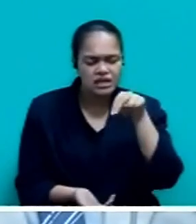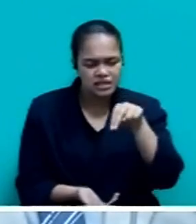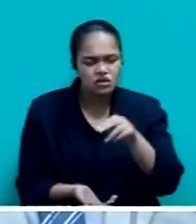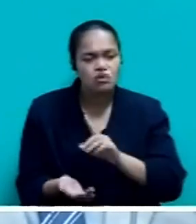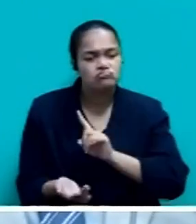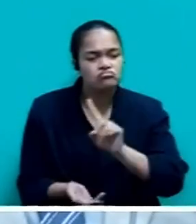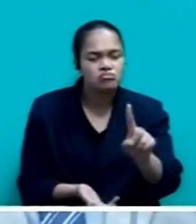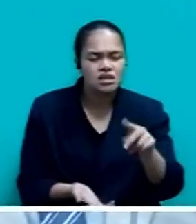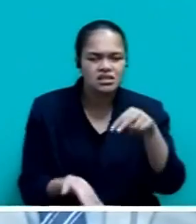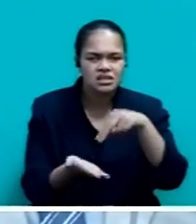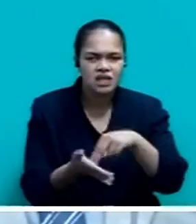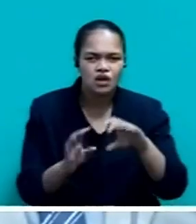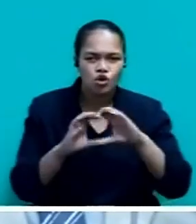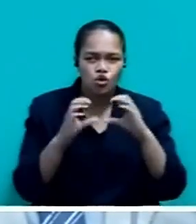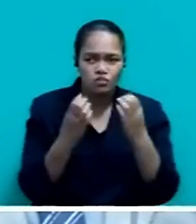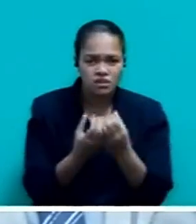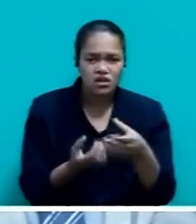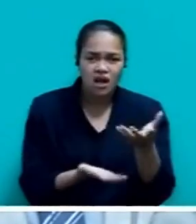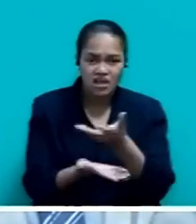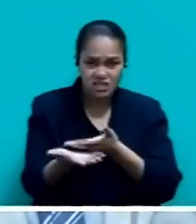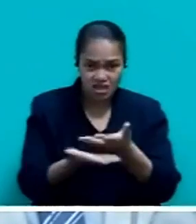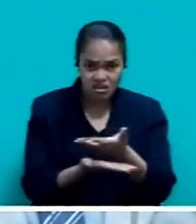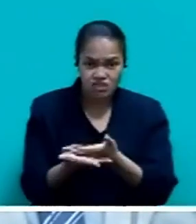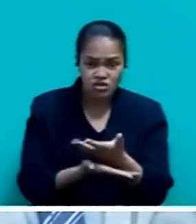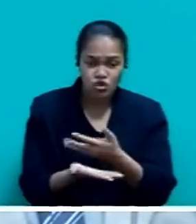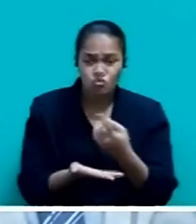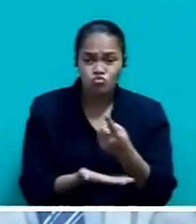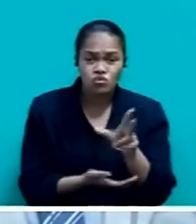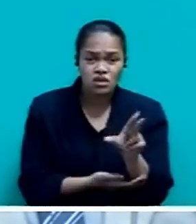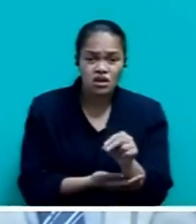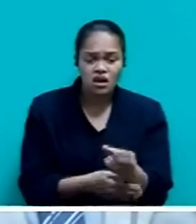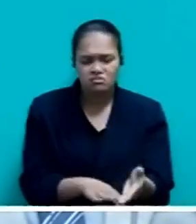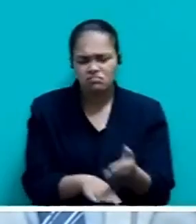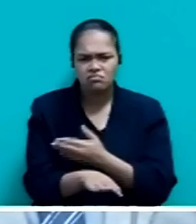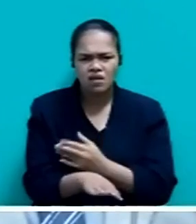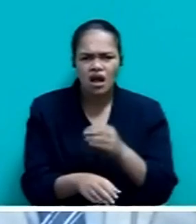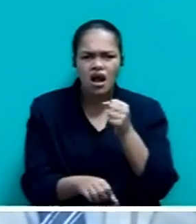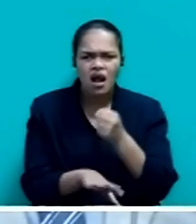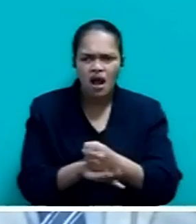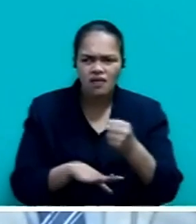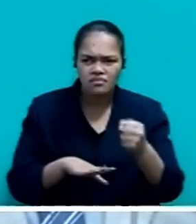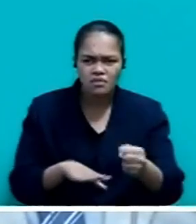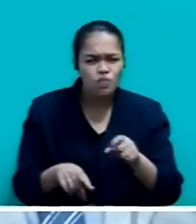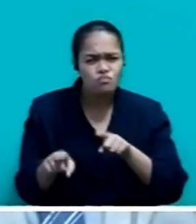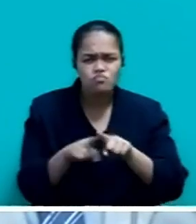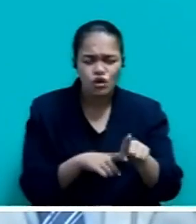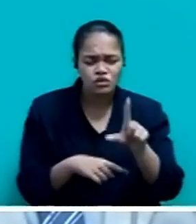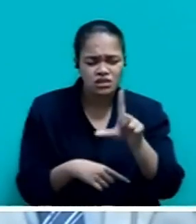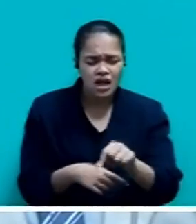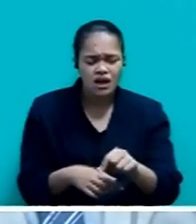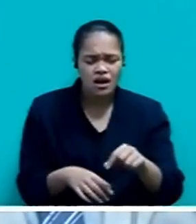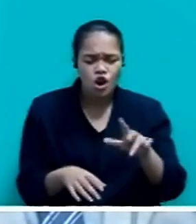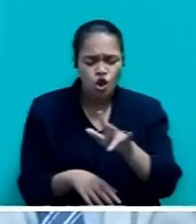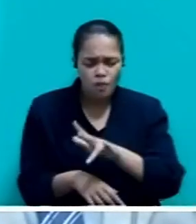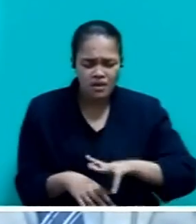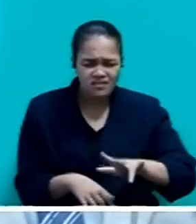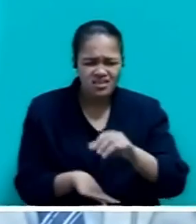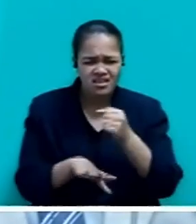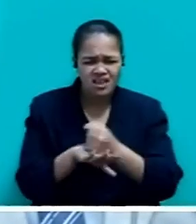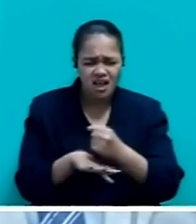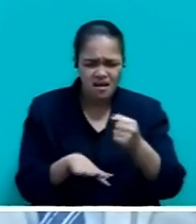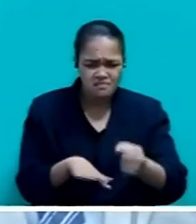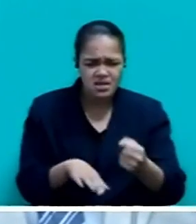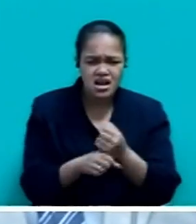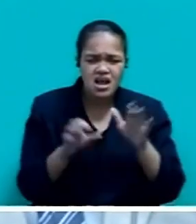all the consultation that he has done is done by government. Most of it done in Lomaiviti and Nairai and Ngau and all the islands that he